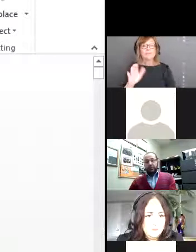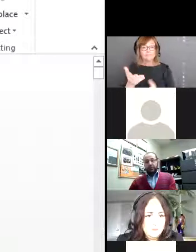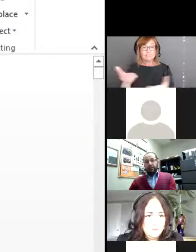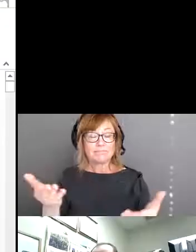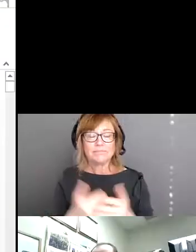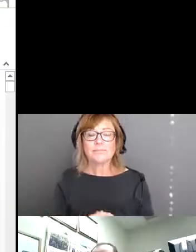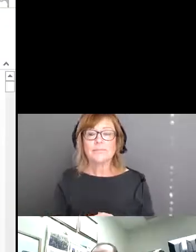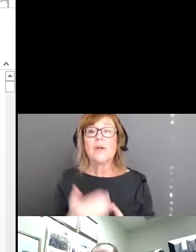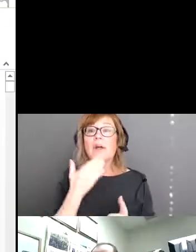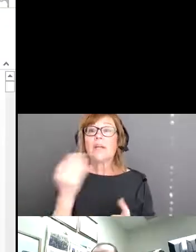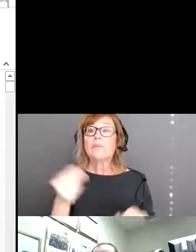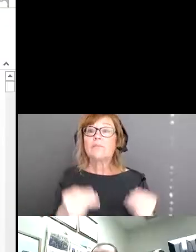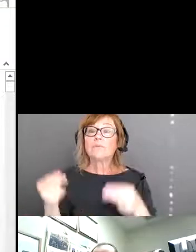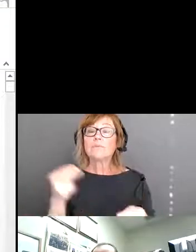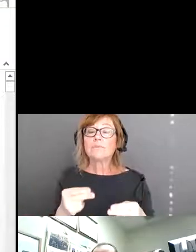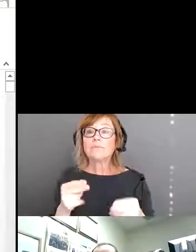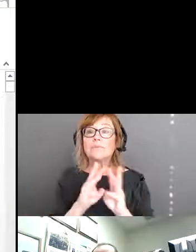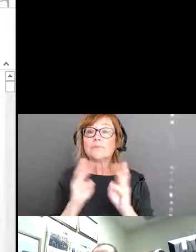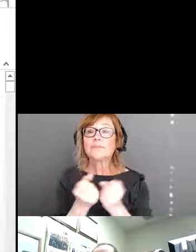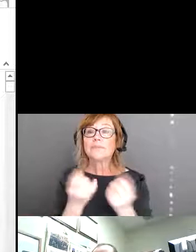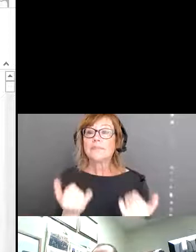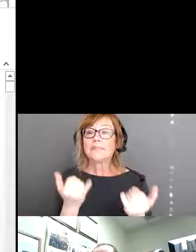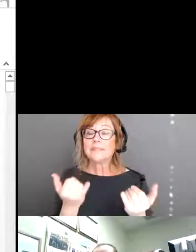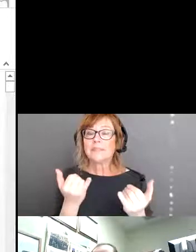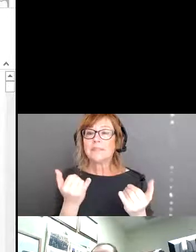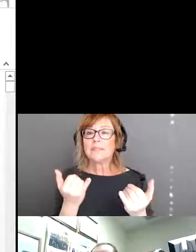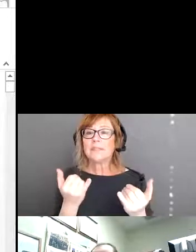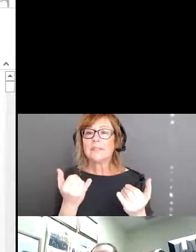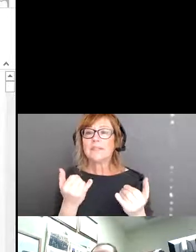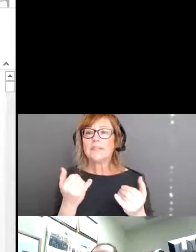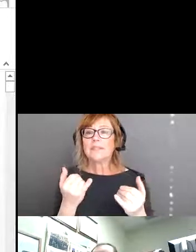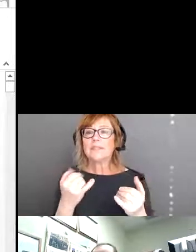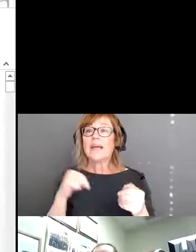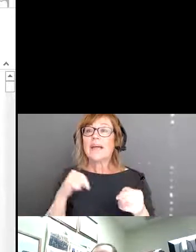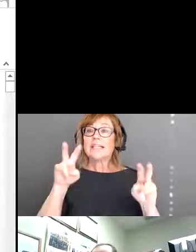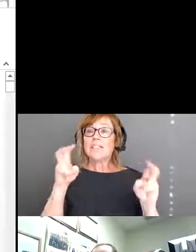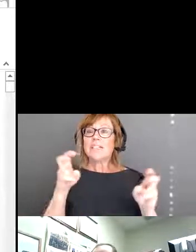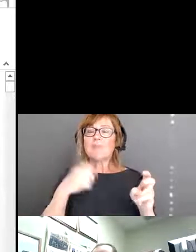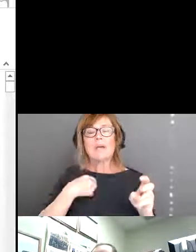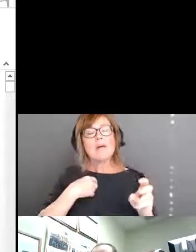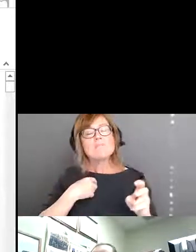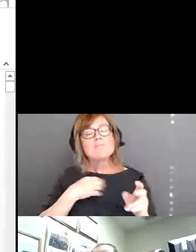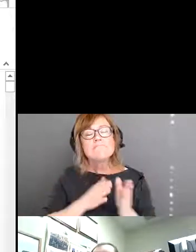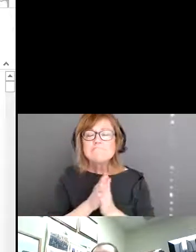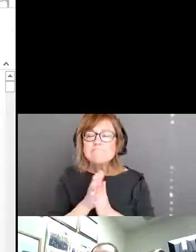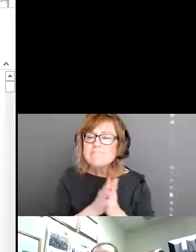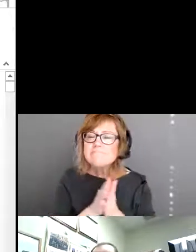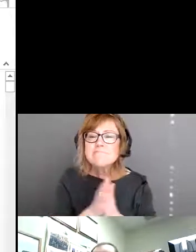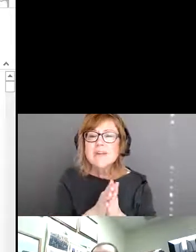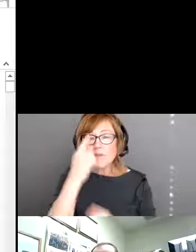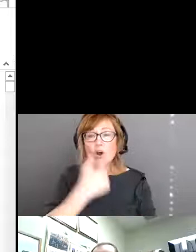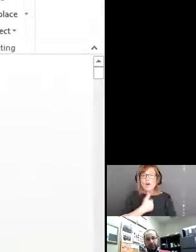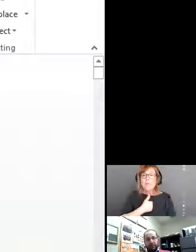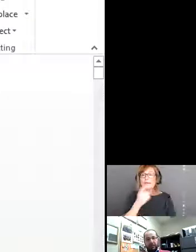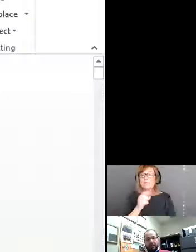and thank you for joining our webinar. This is a topic of passion for myself and Dr.